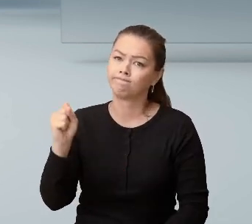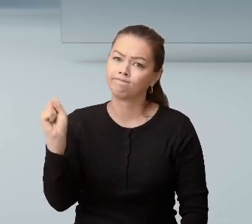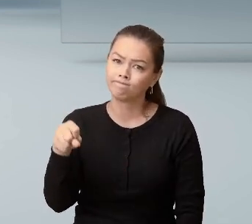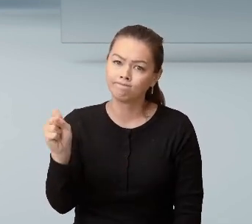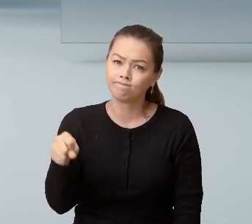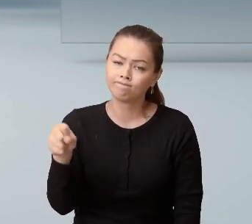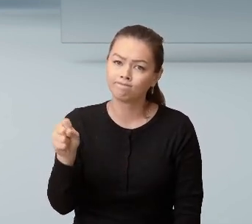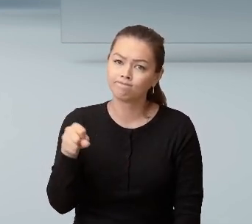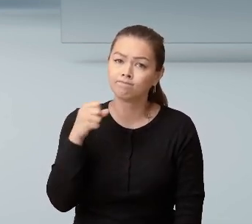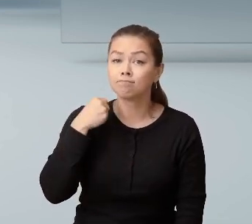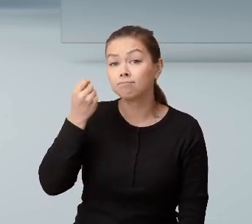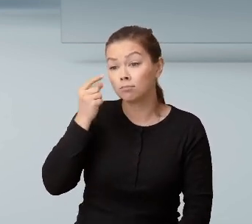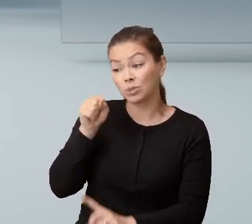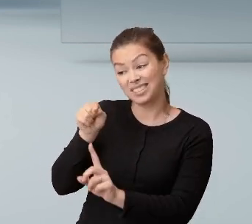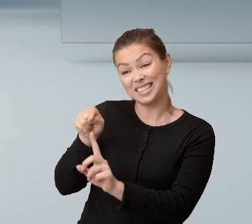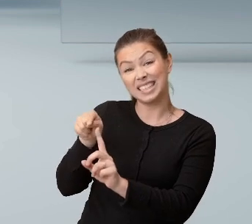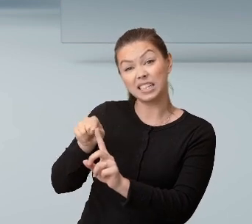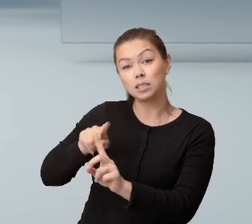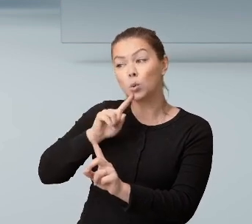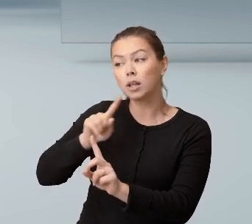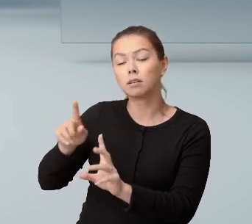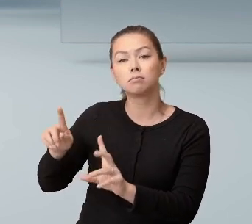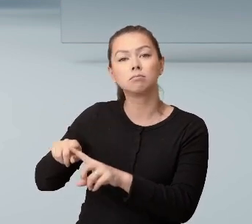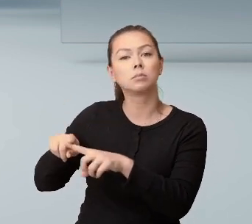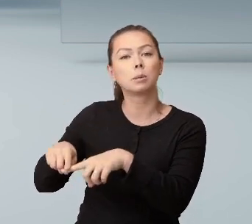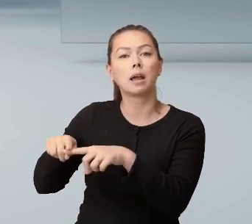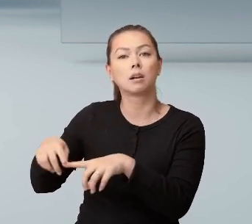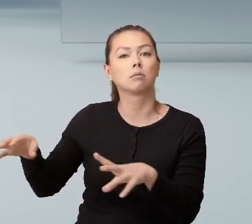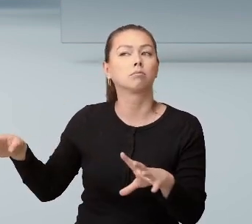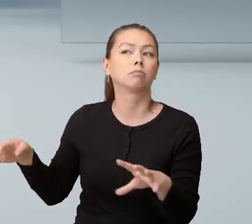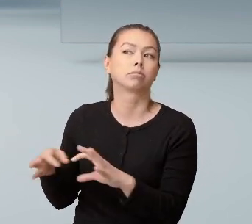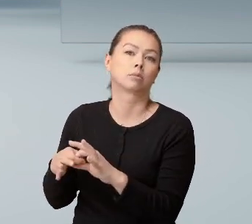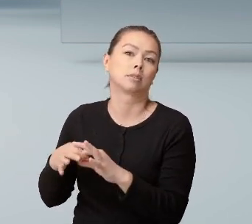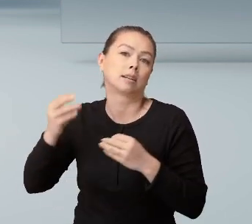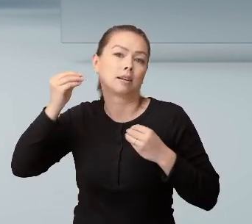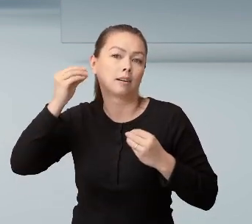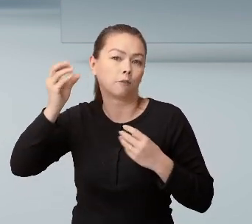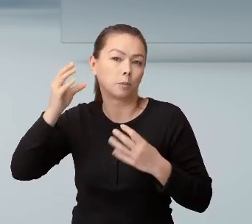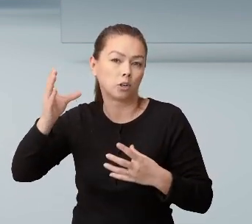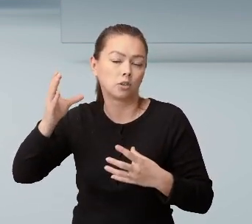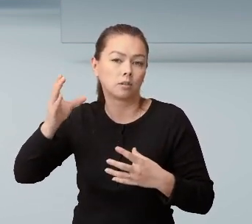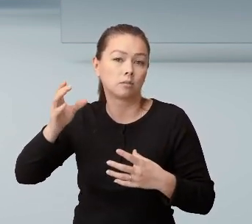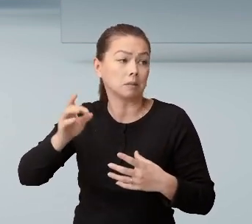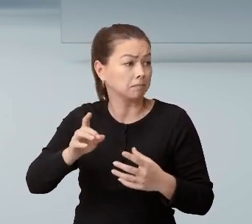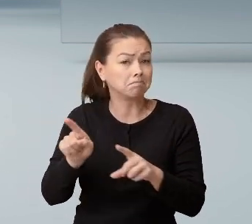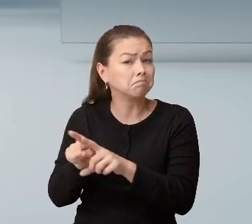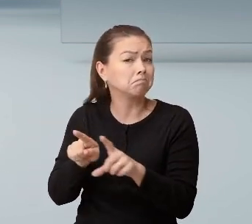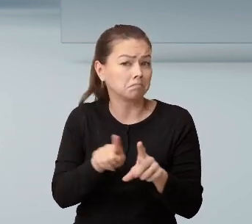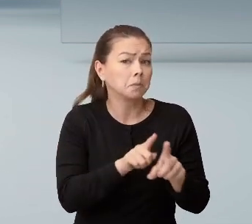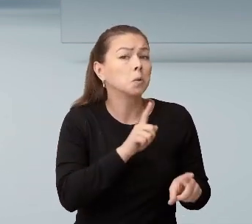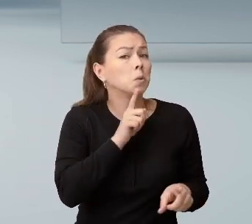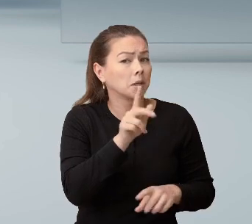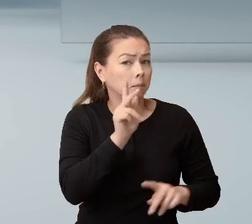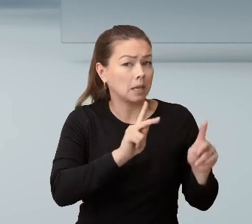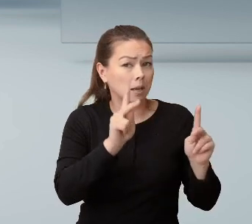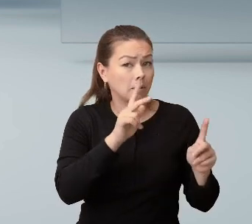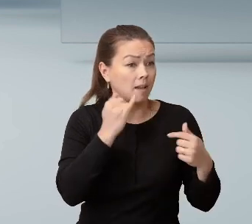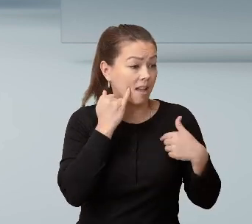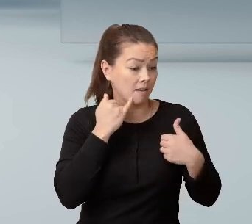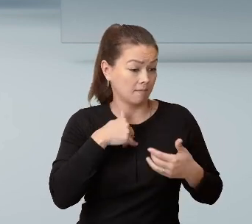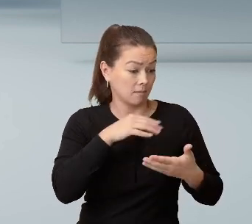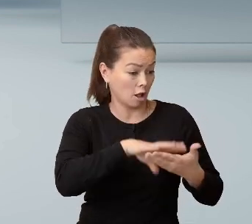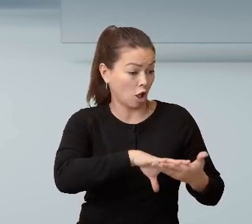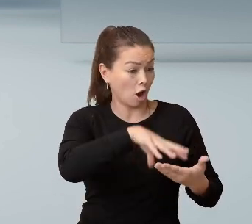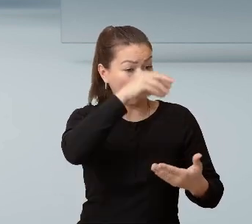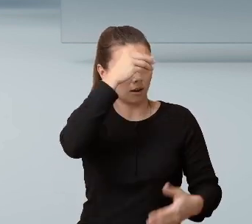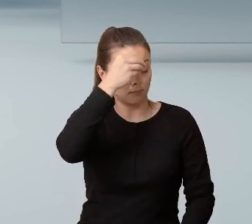but they really depend on the information that they see, just like real people. They can magnify the knowledge and the benefits,